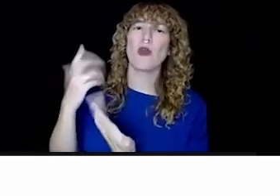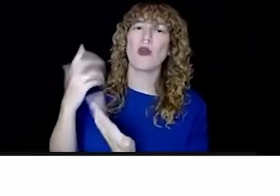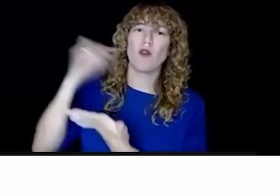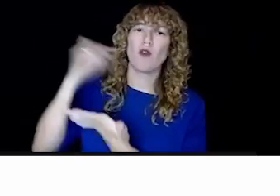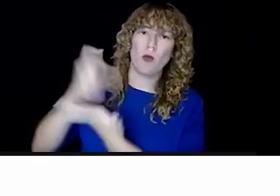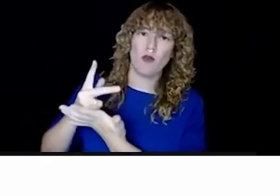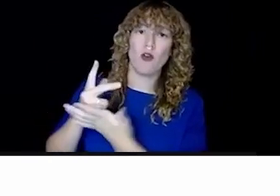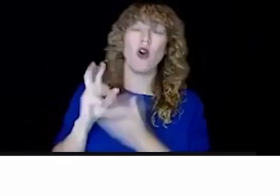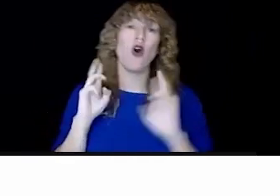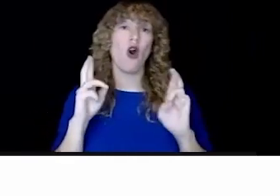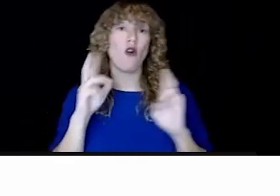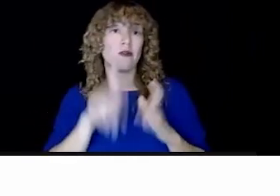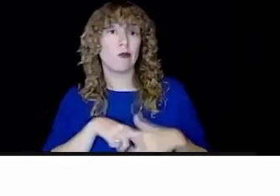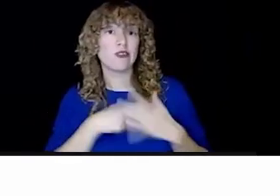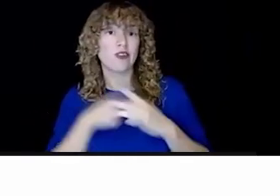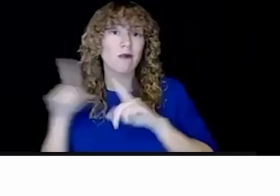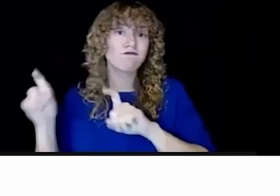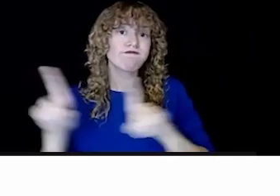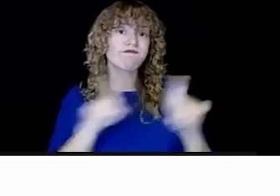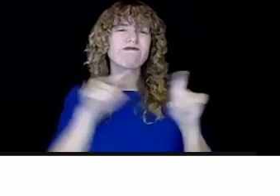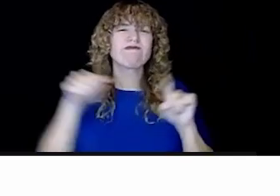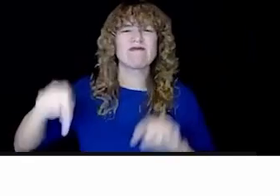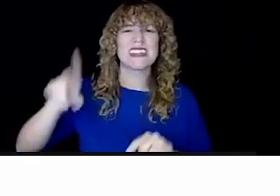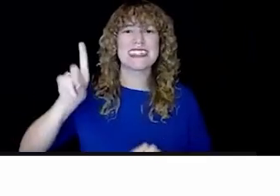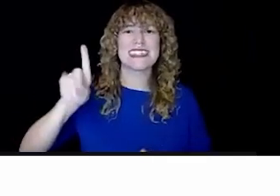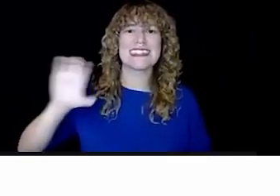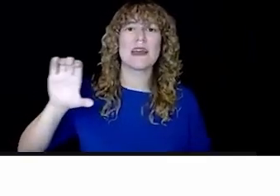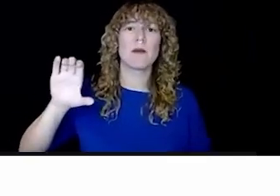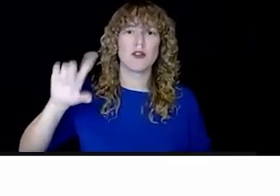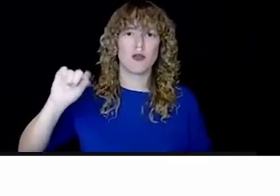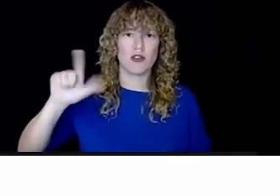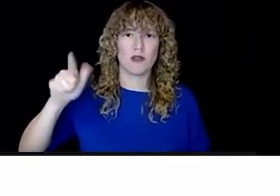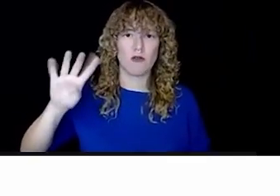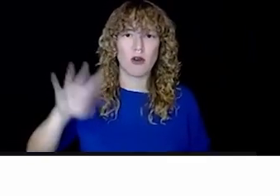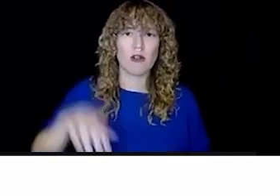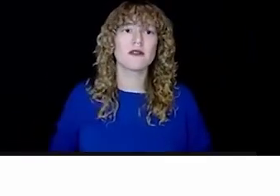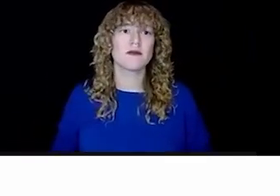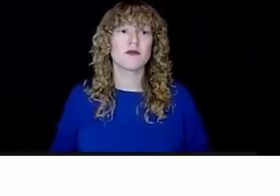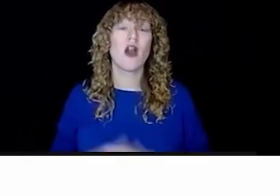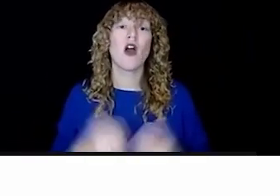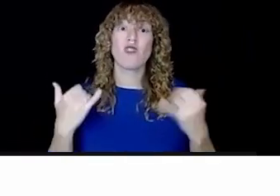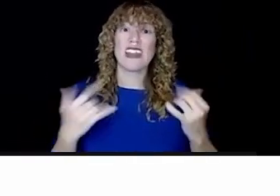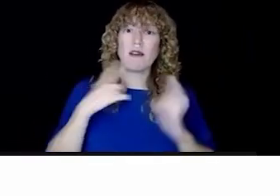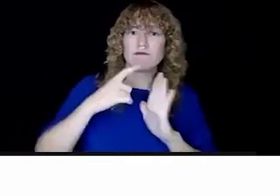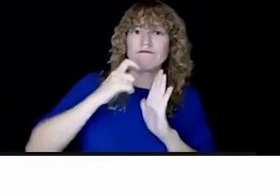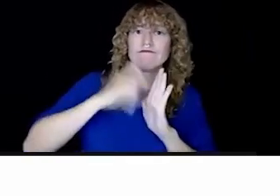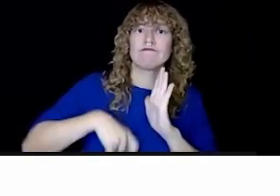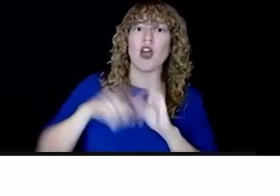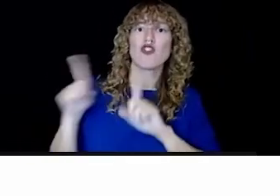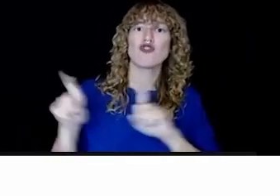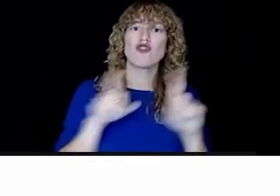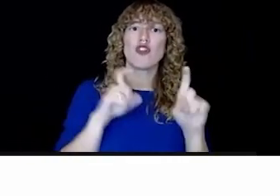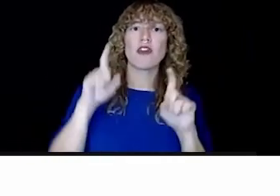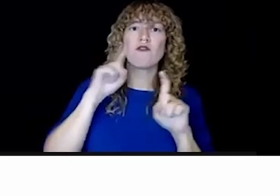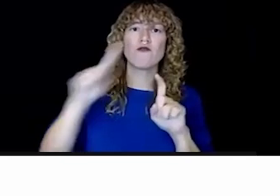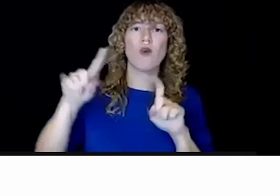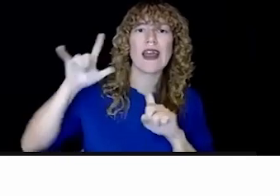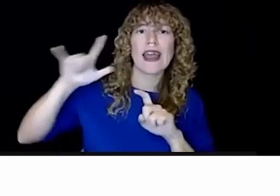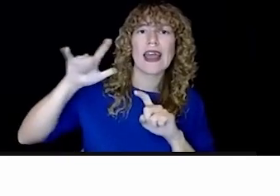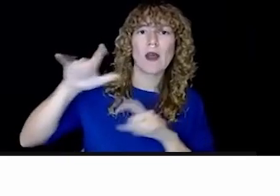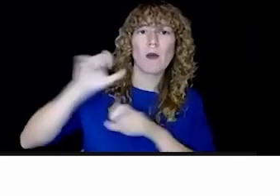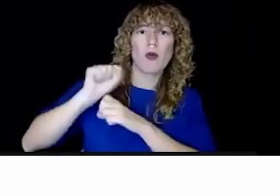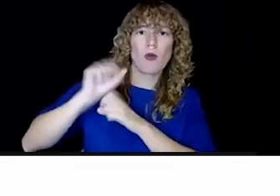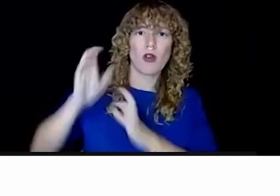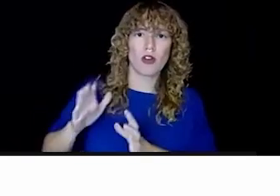year. We are currently preparing our survey for aviation employees. And so we are currently looking for people